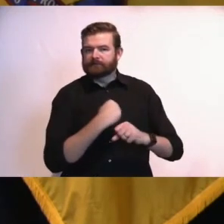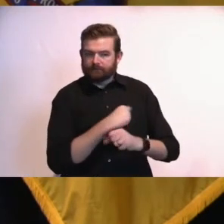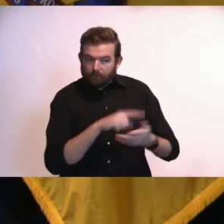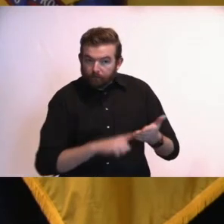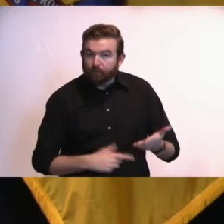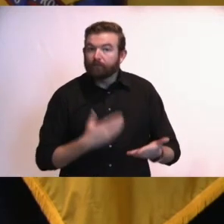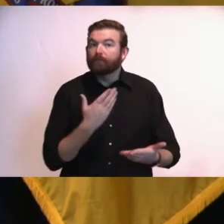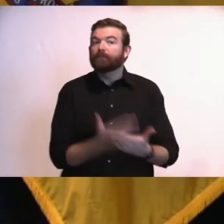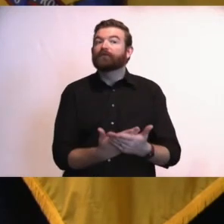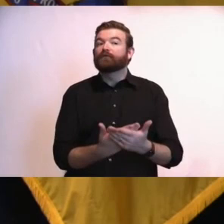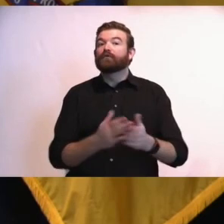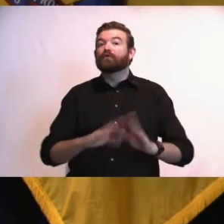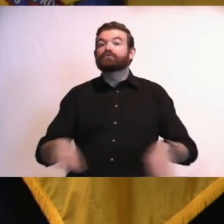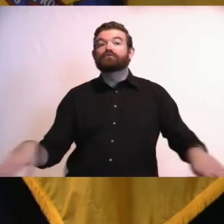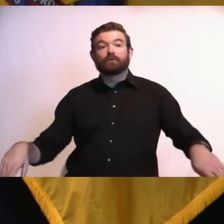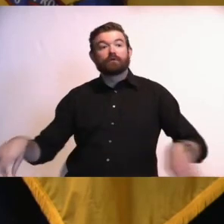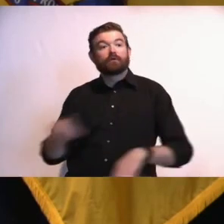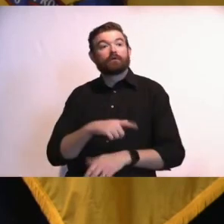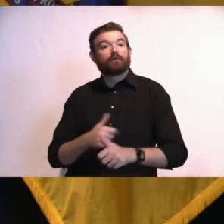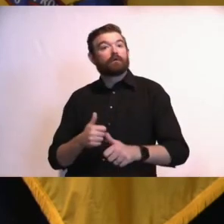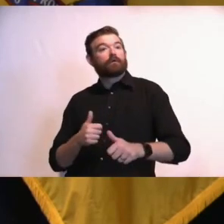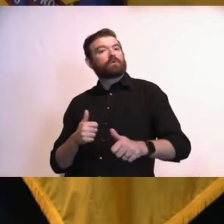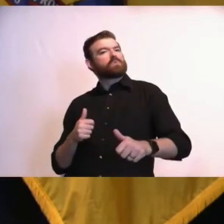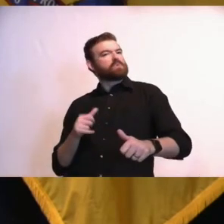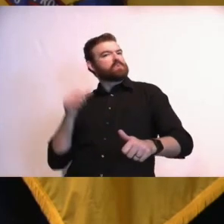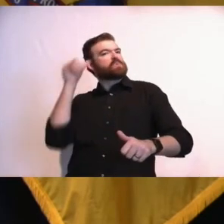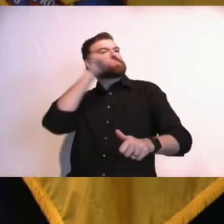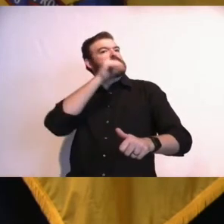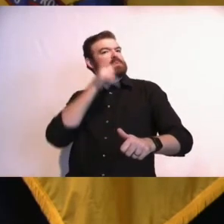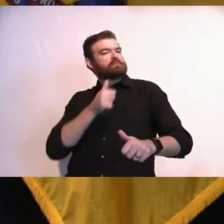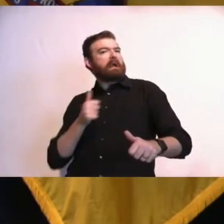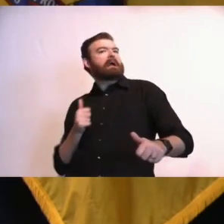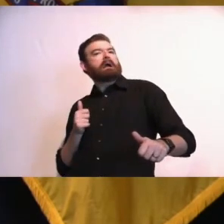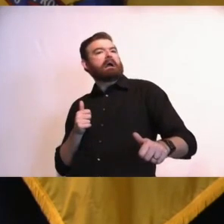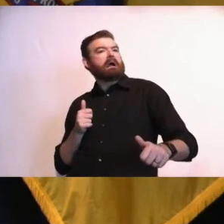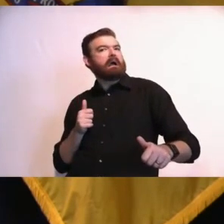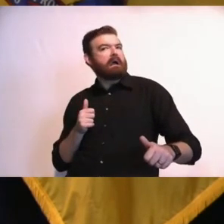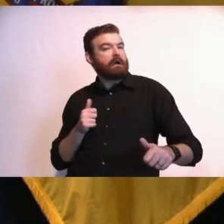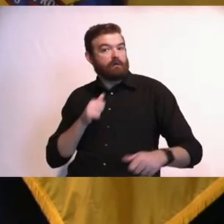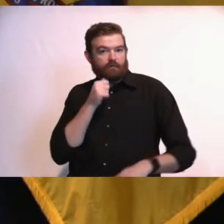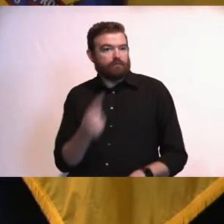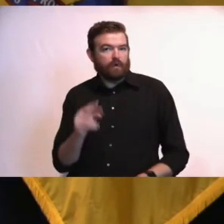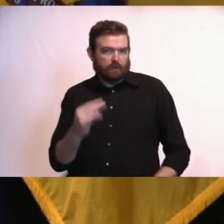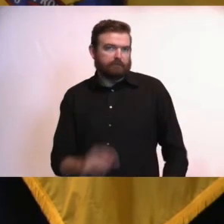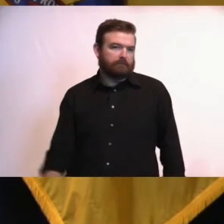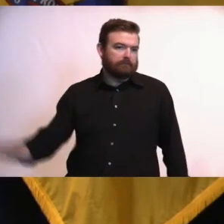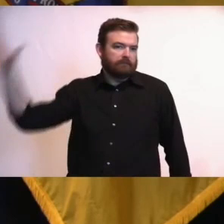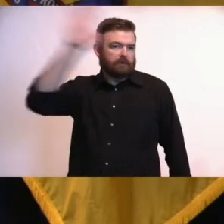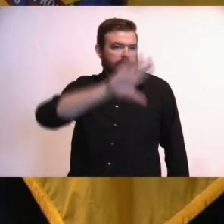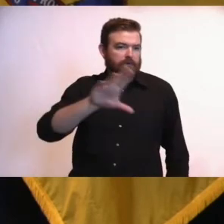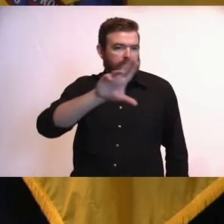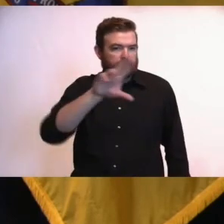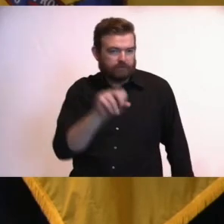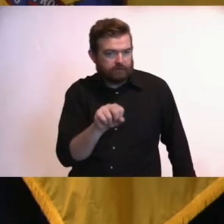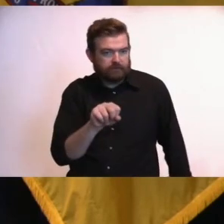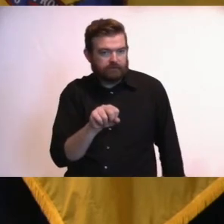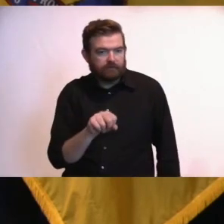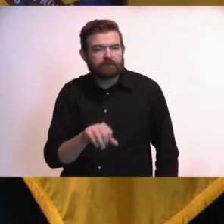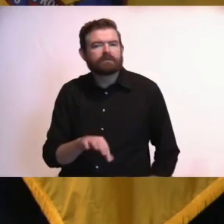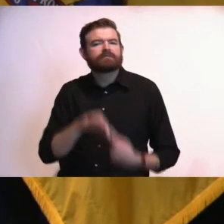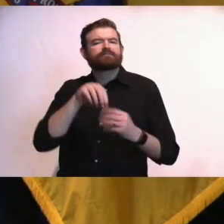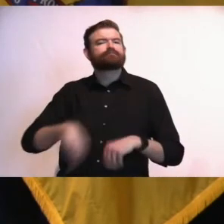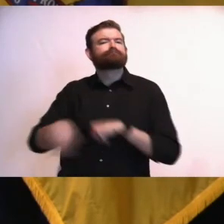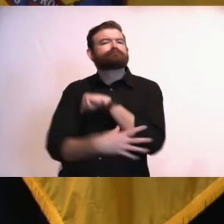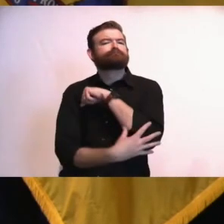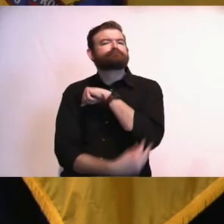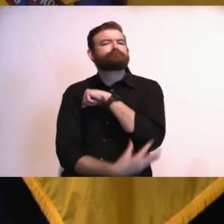not unique to New Jersey, but significant, and even more significant in so-called underserved communities. Yeah, you're right on test to